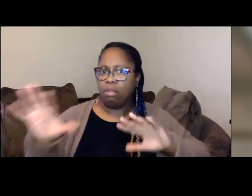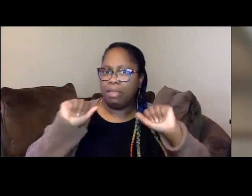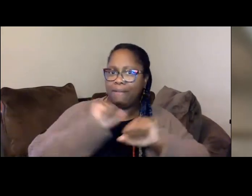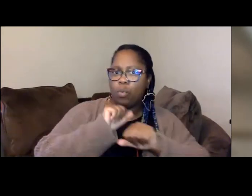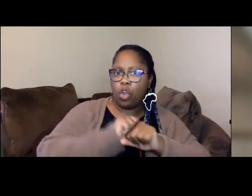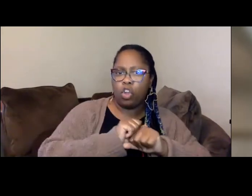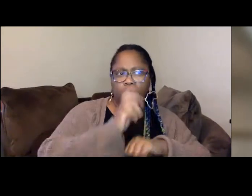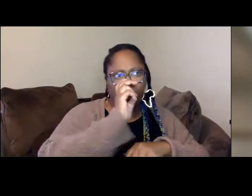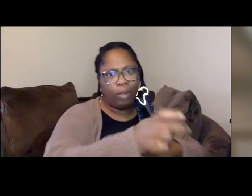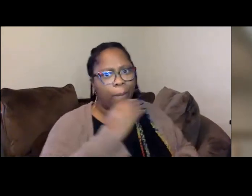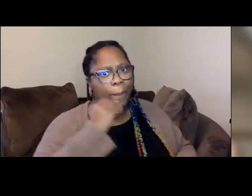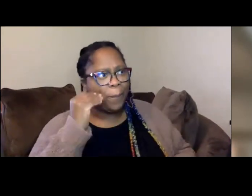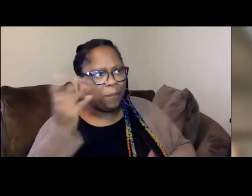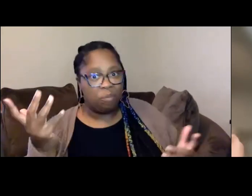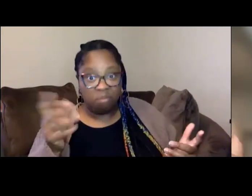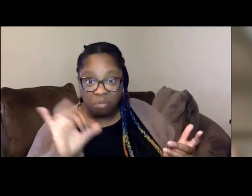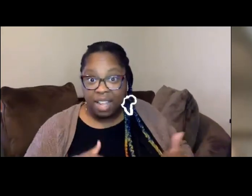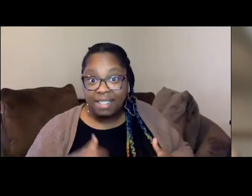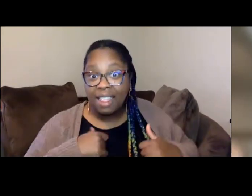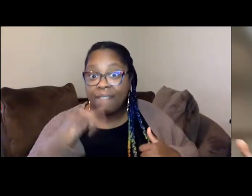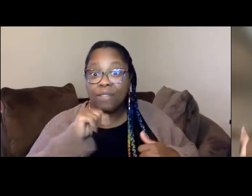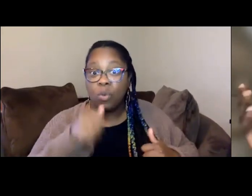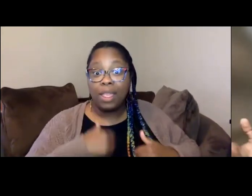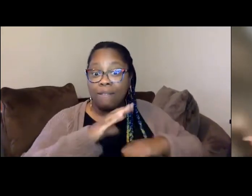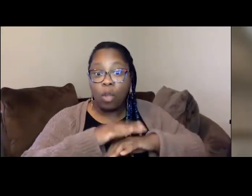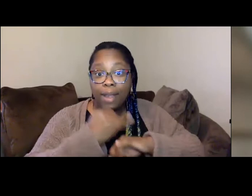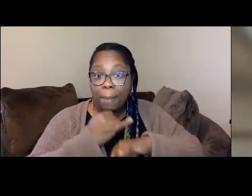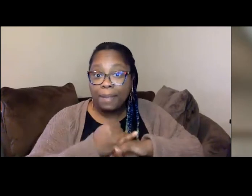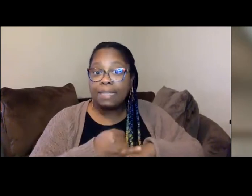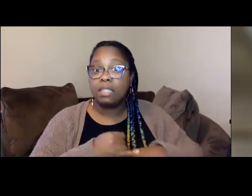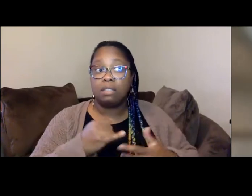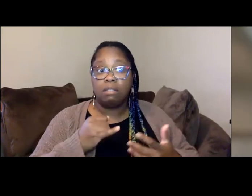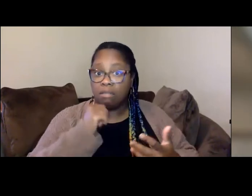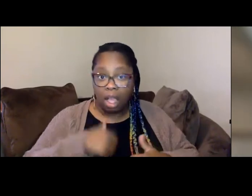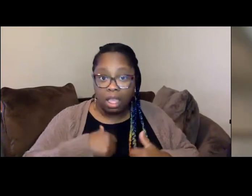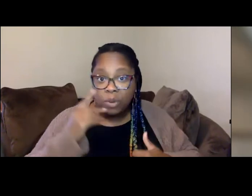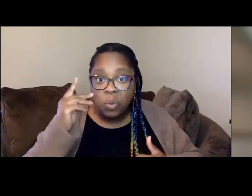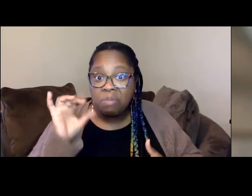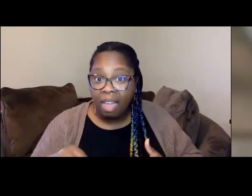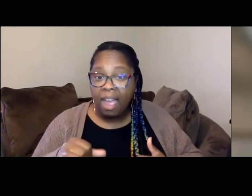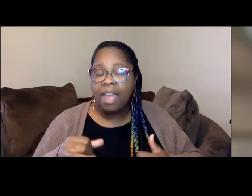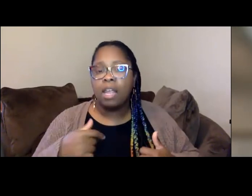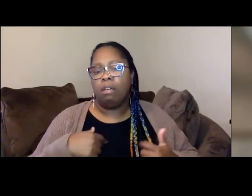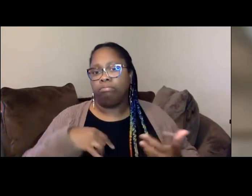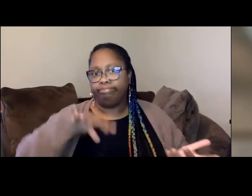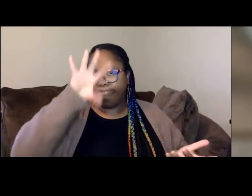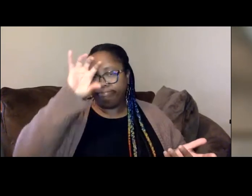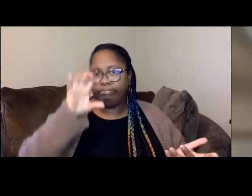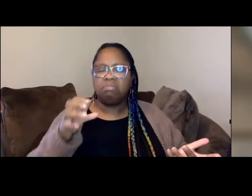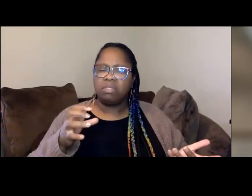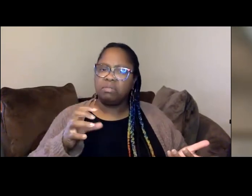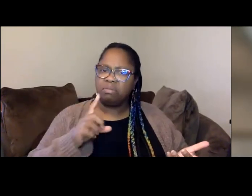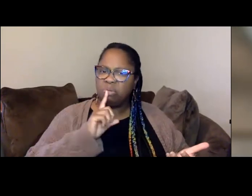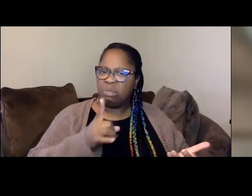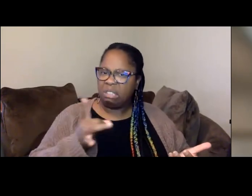home. And I'm like, well, this is what life is when you're not living on campus and living in the dorms. And so, it was pretty